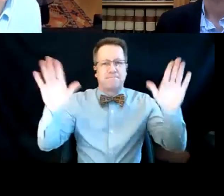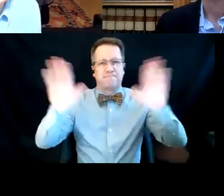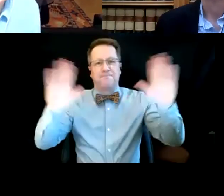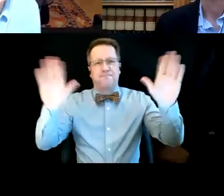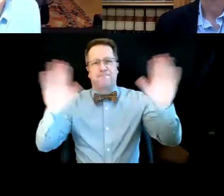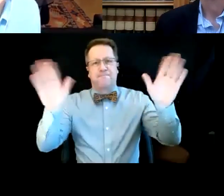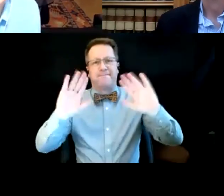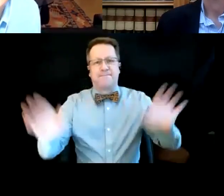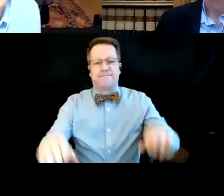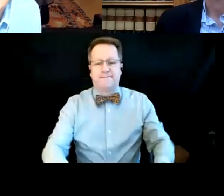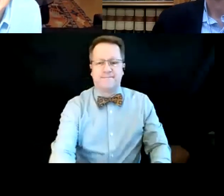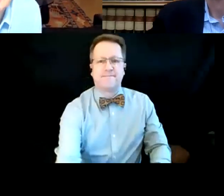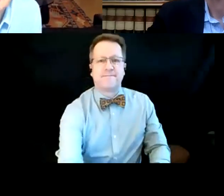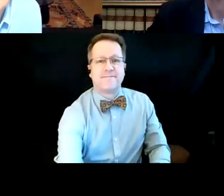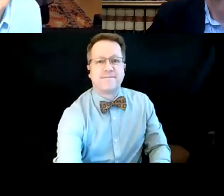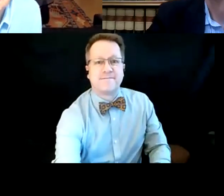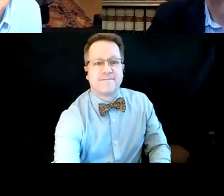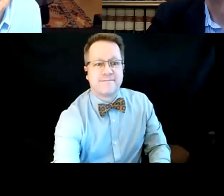Thank you. Bye. So much.